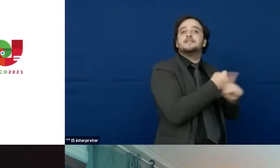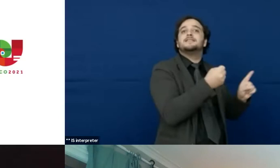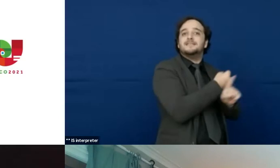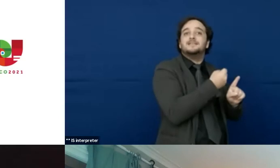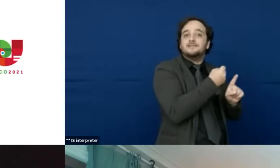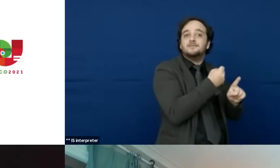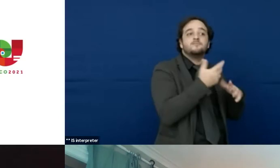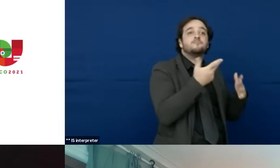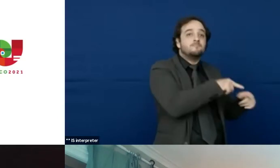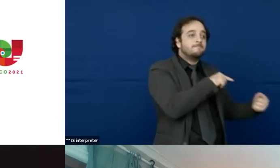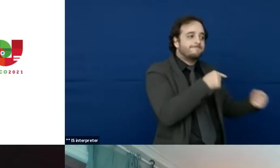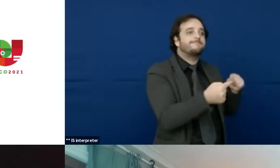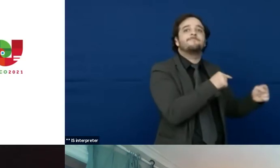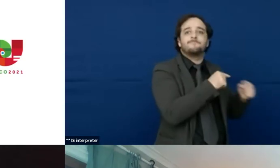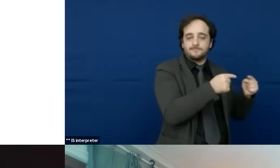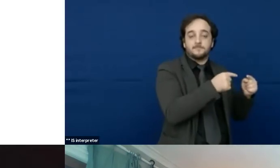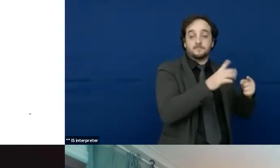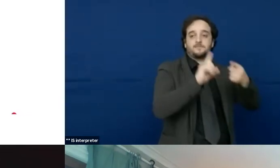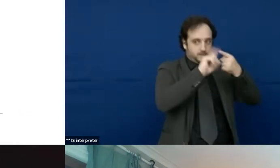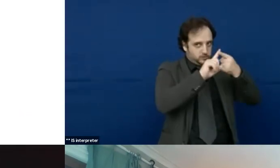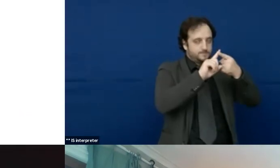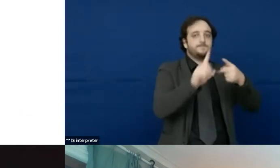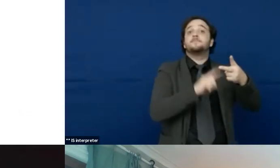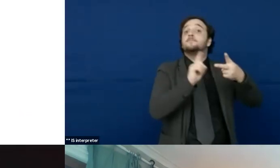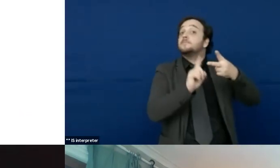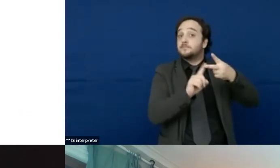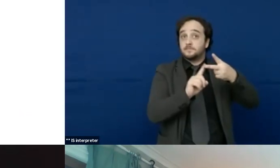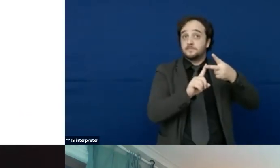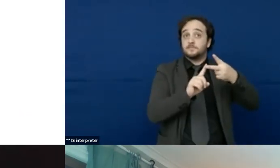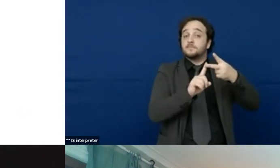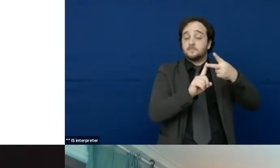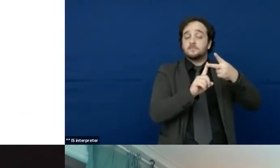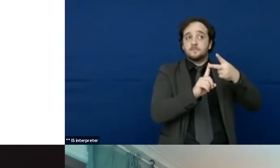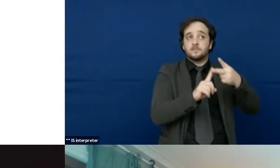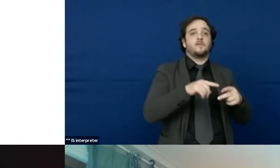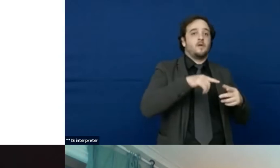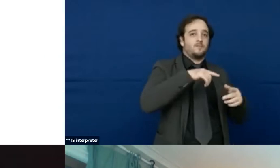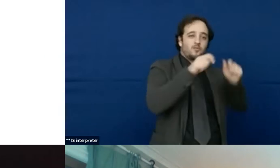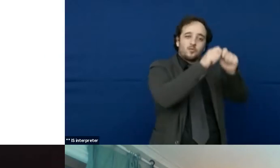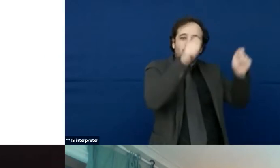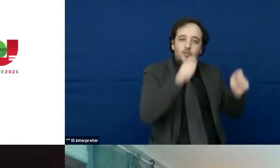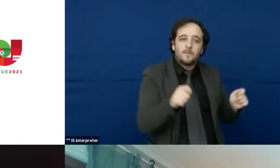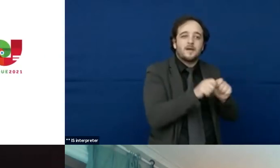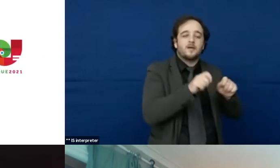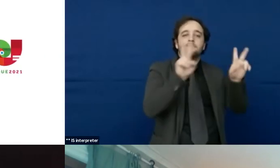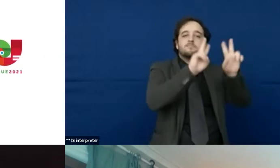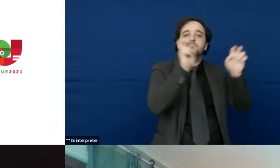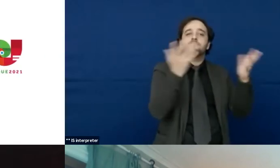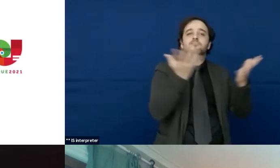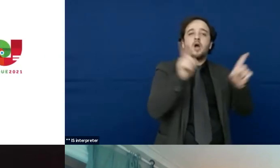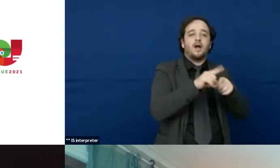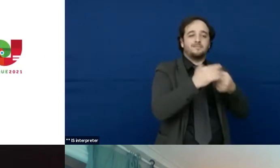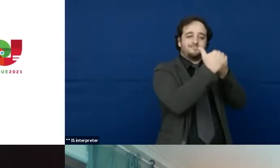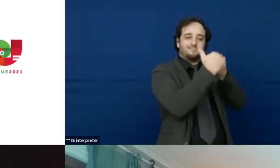as a result of different grounds that we see there. And D, all of the above. Please take a few